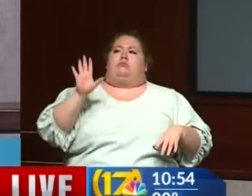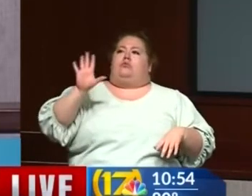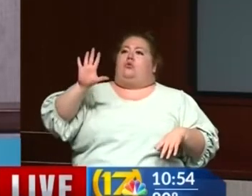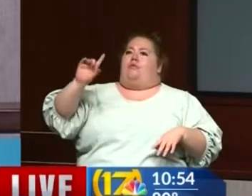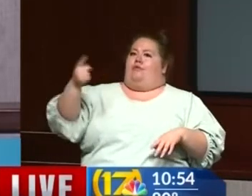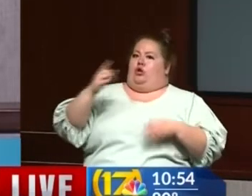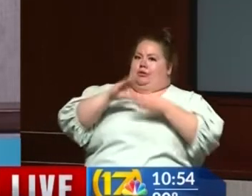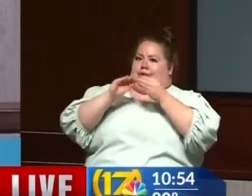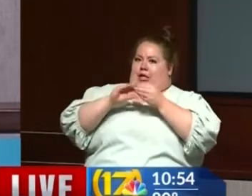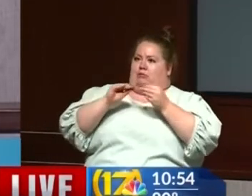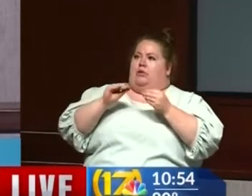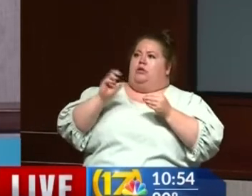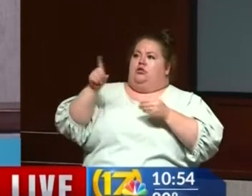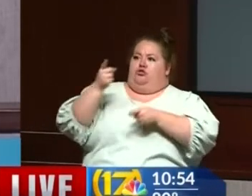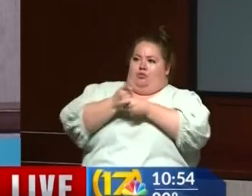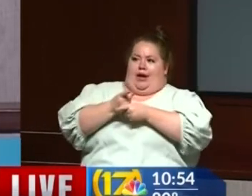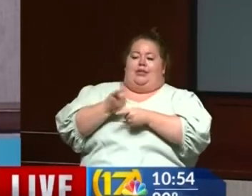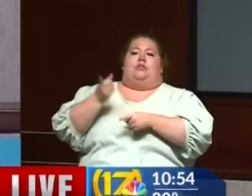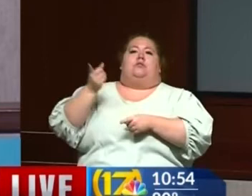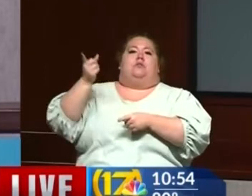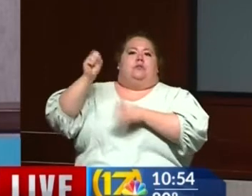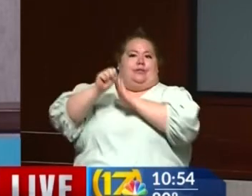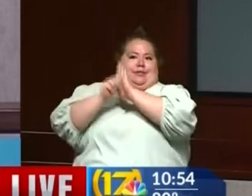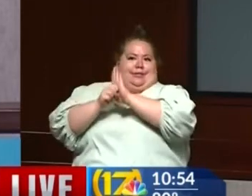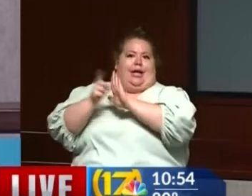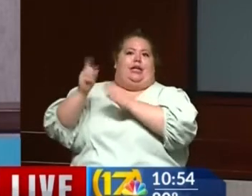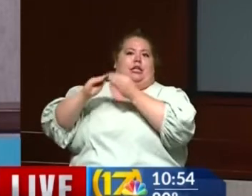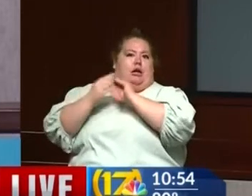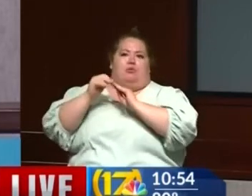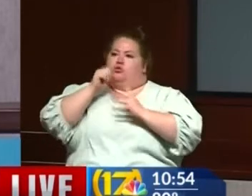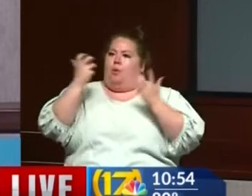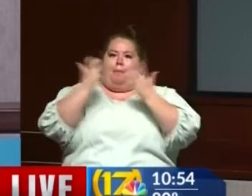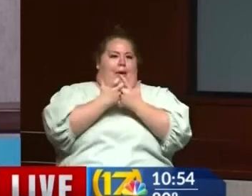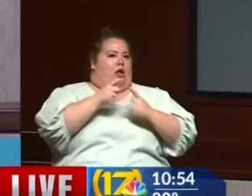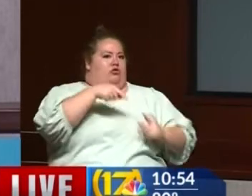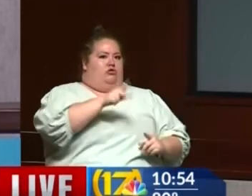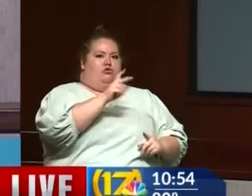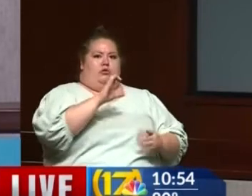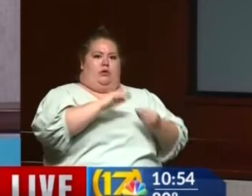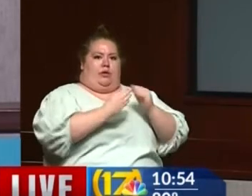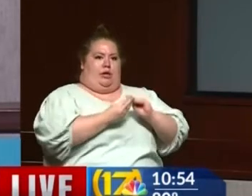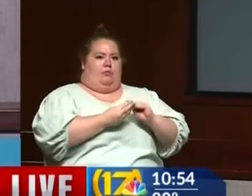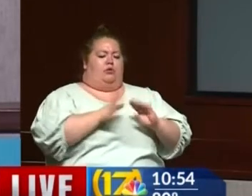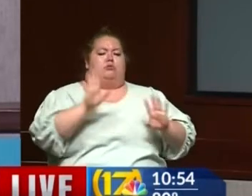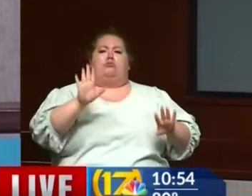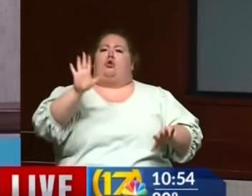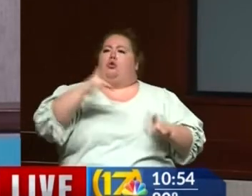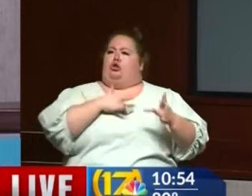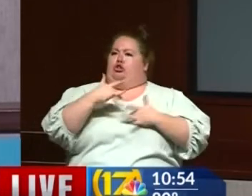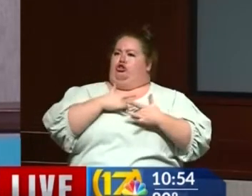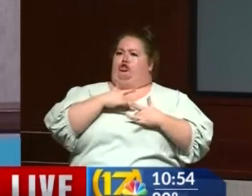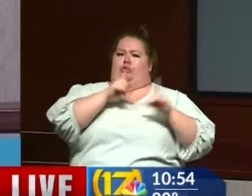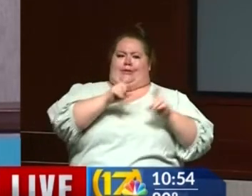second question about concern regarding the capacity of our testing sites. Our testing sites